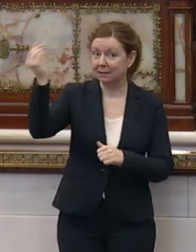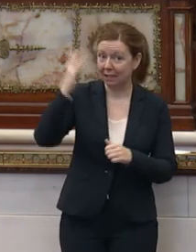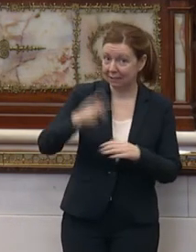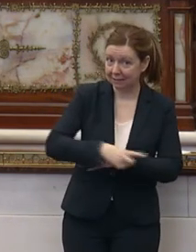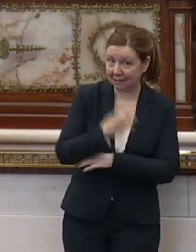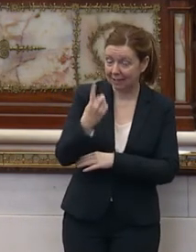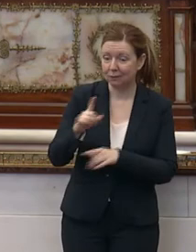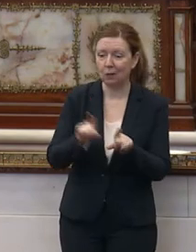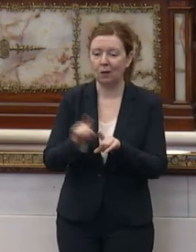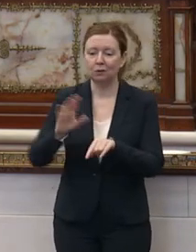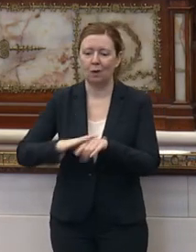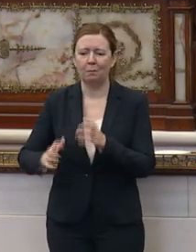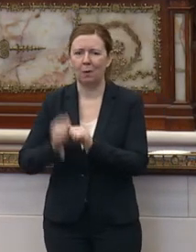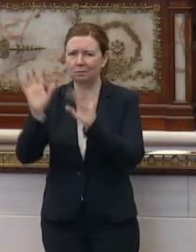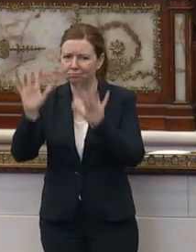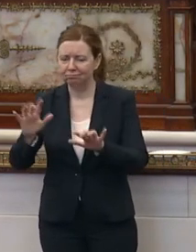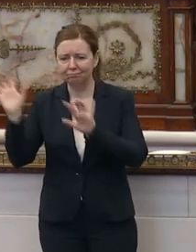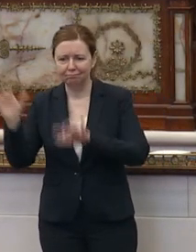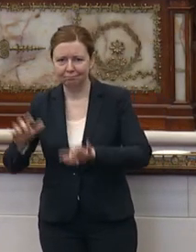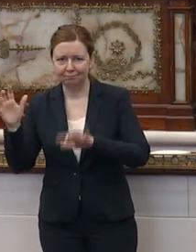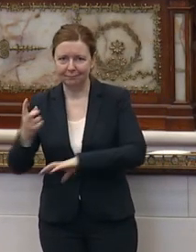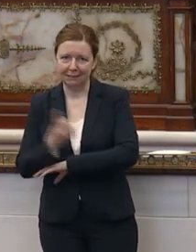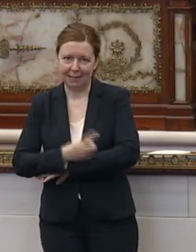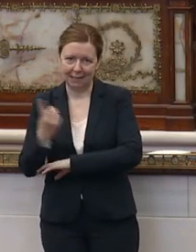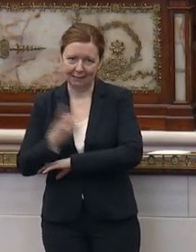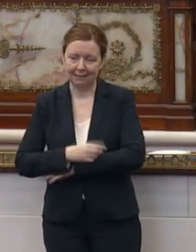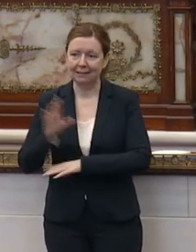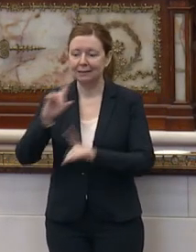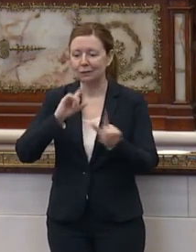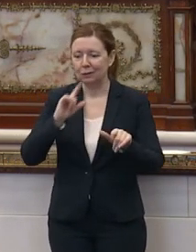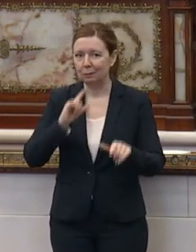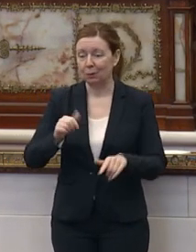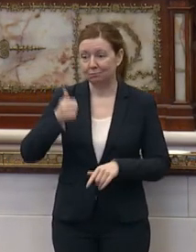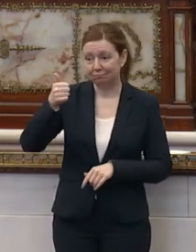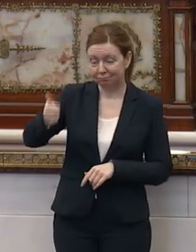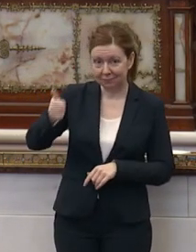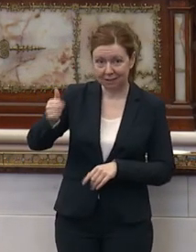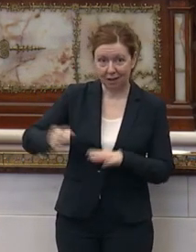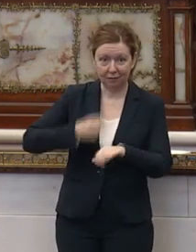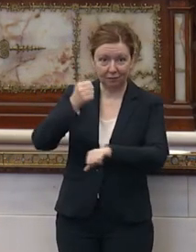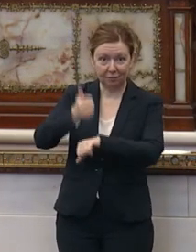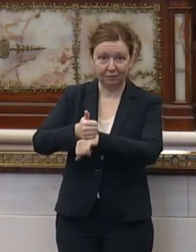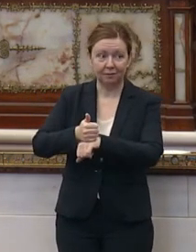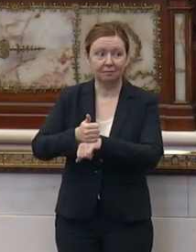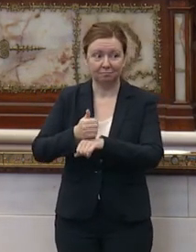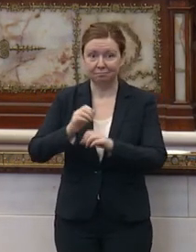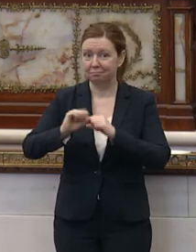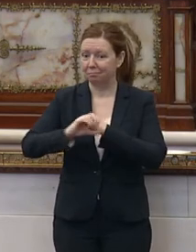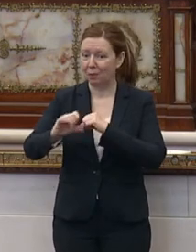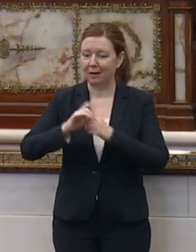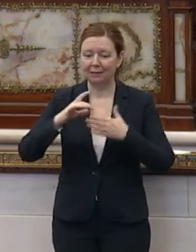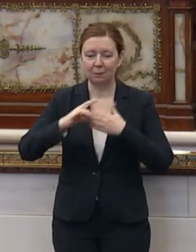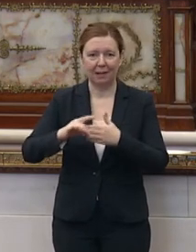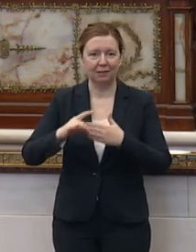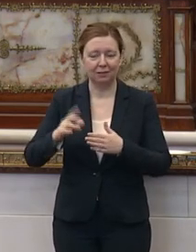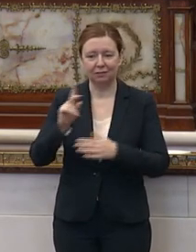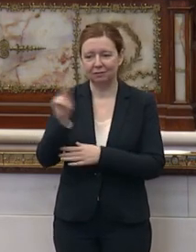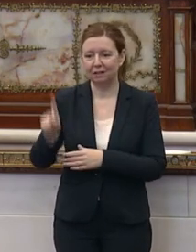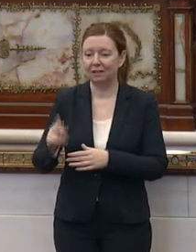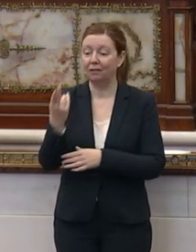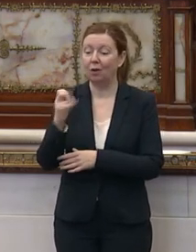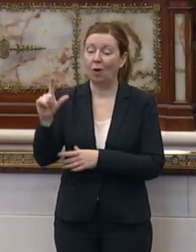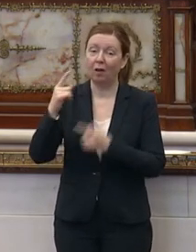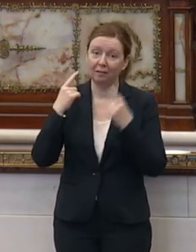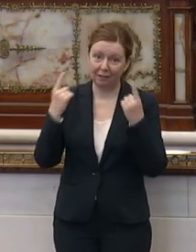and also on our snowiest and rainiest days. His reporting has put him in the broadcast pioneers of Philadelphia's Hall of